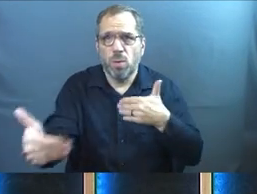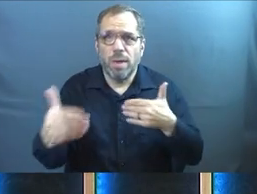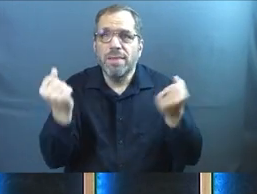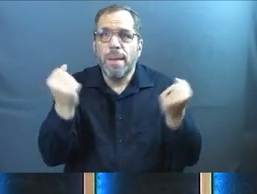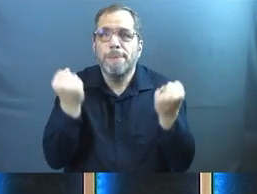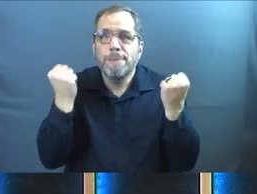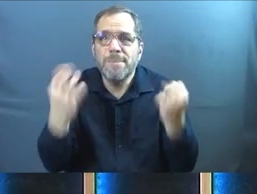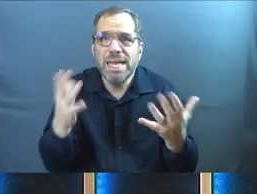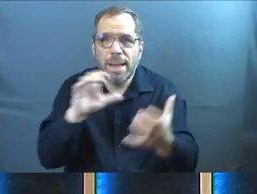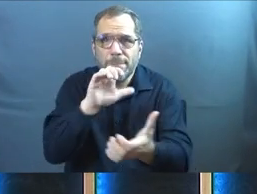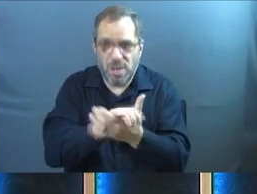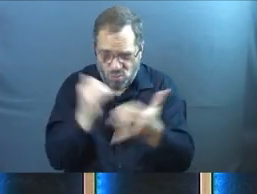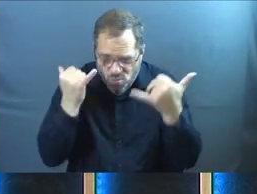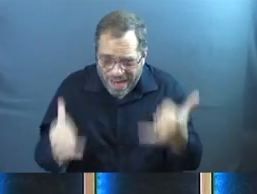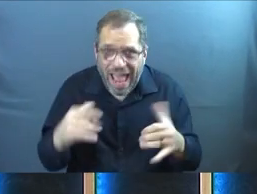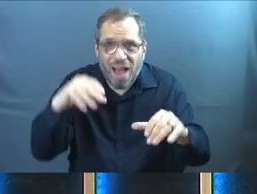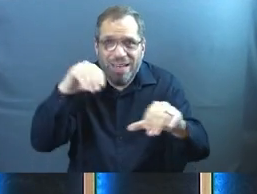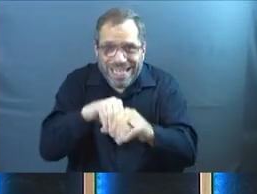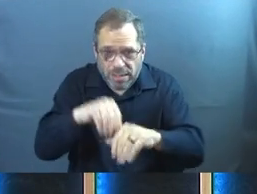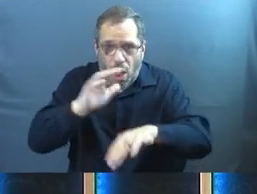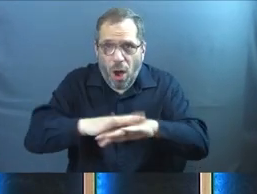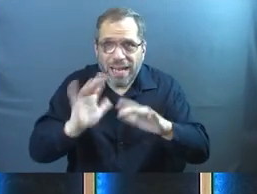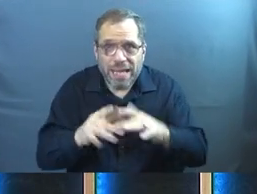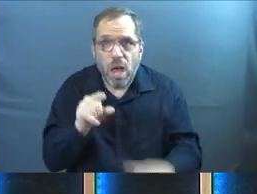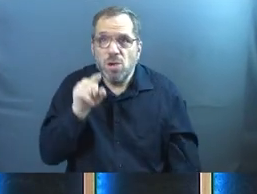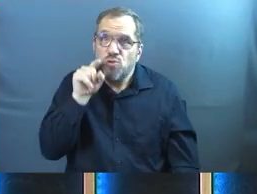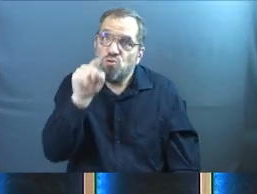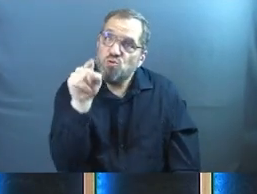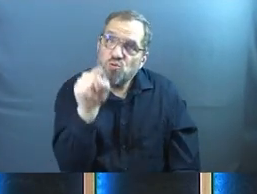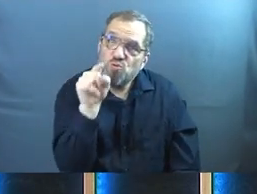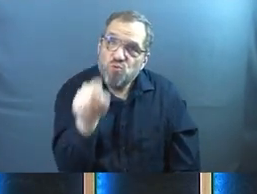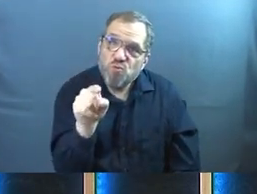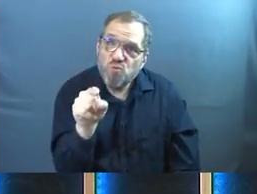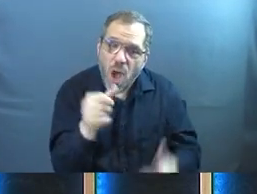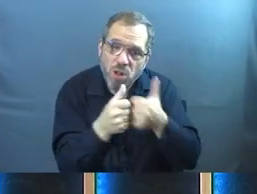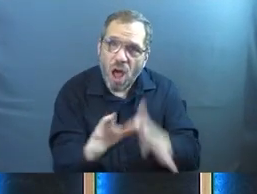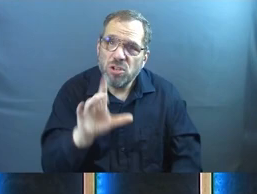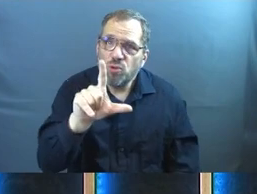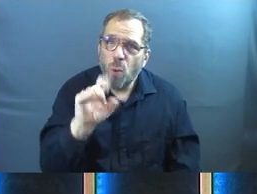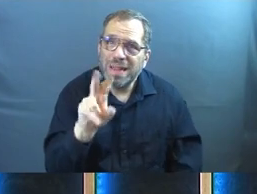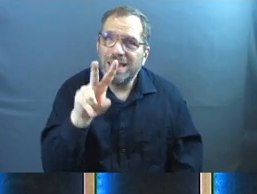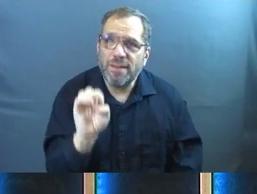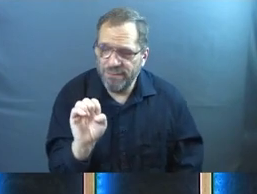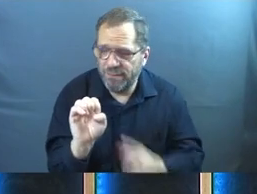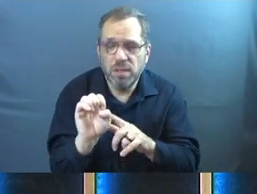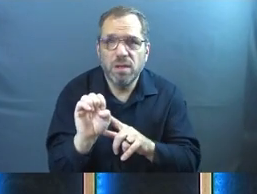are marriages here right now and online where you guys have lost love.